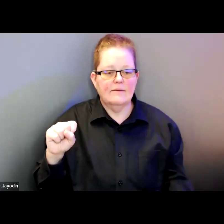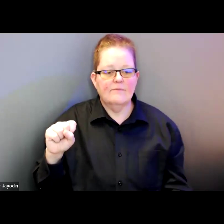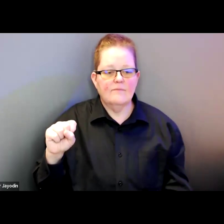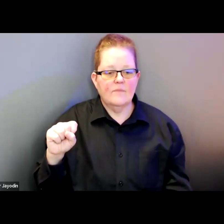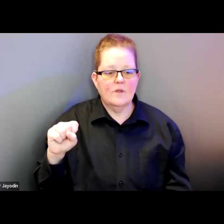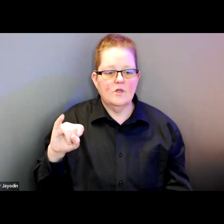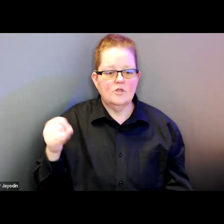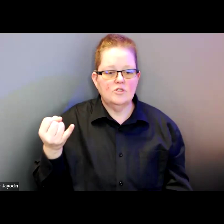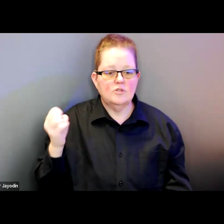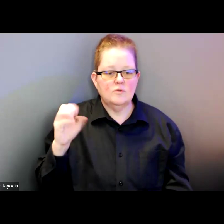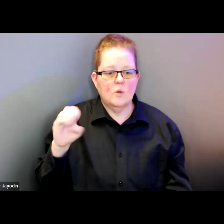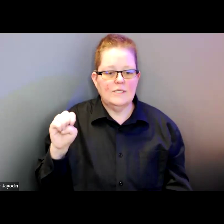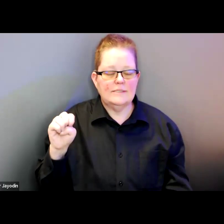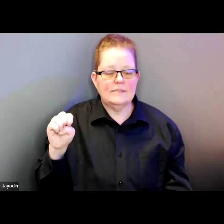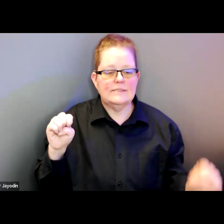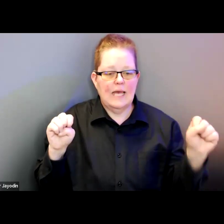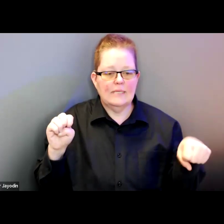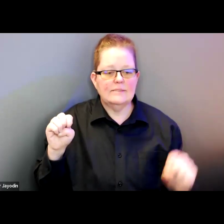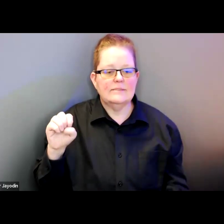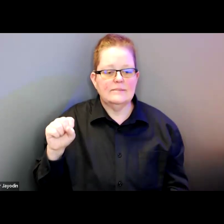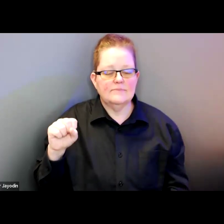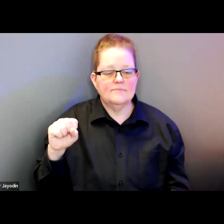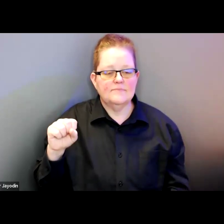Joyce? Yes.